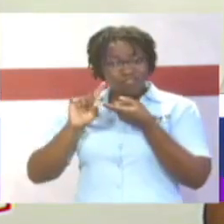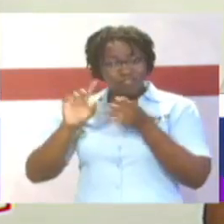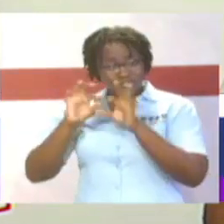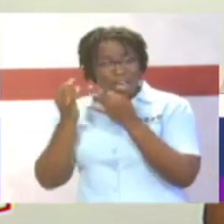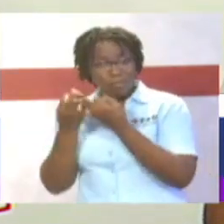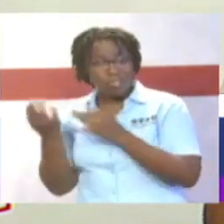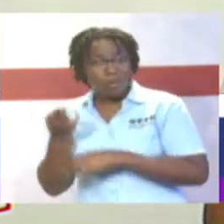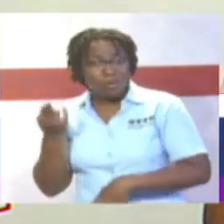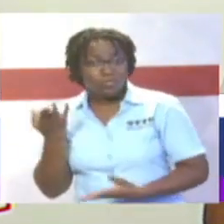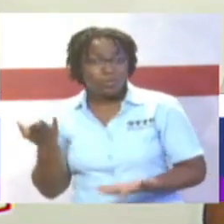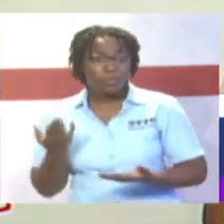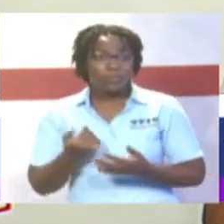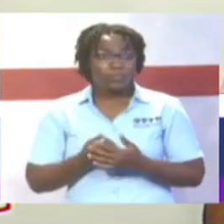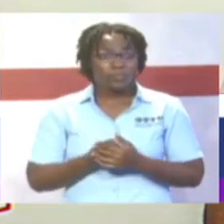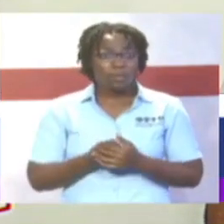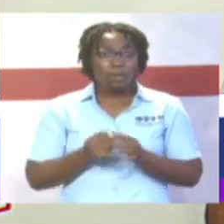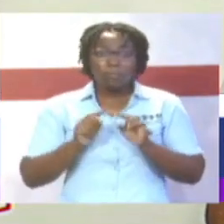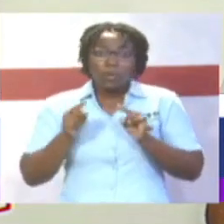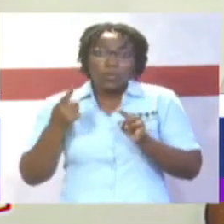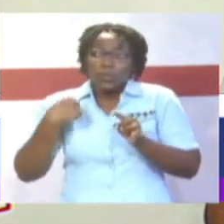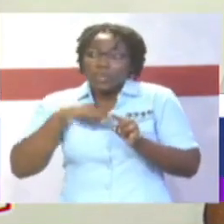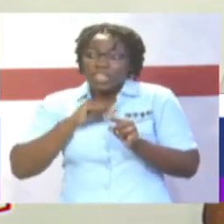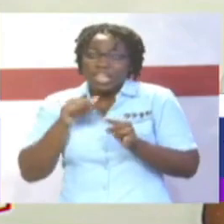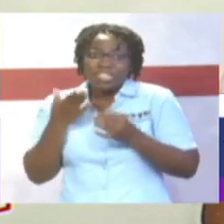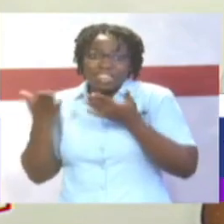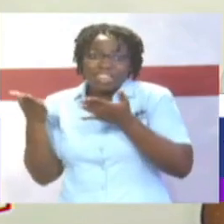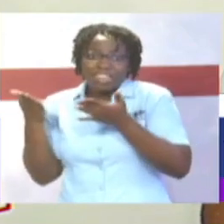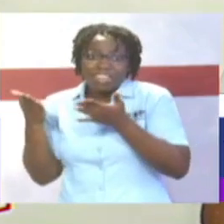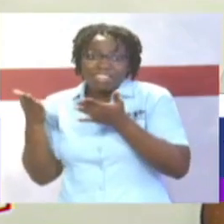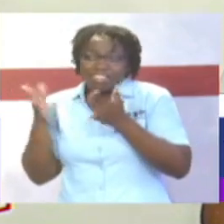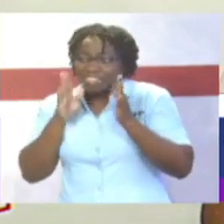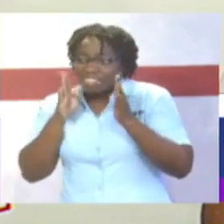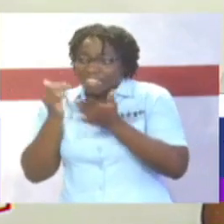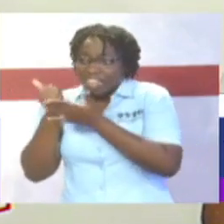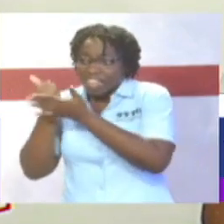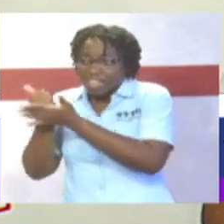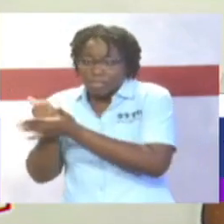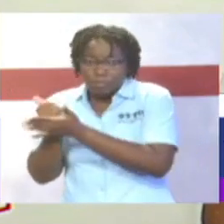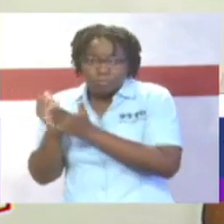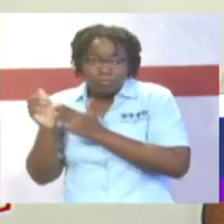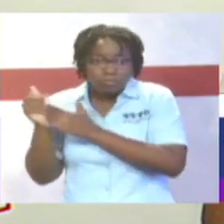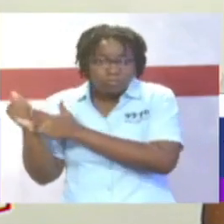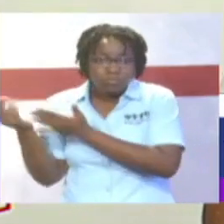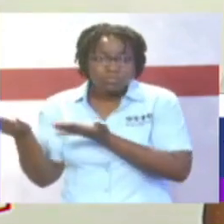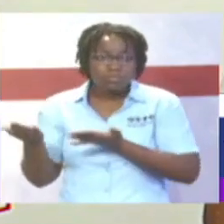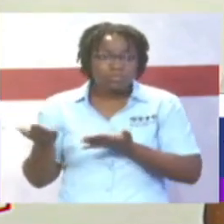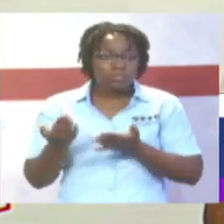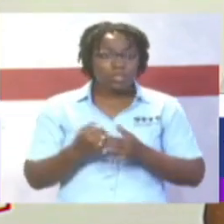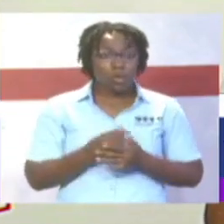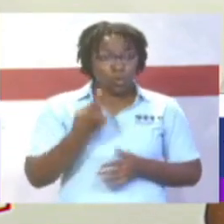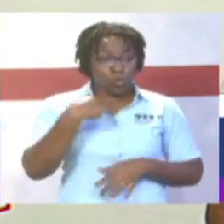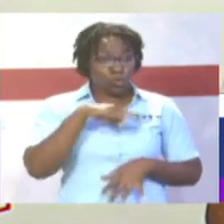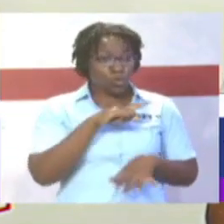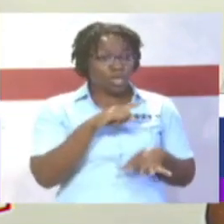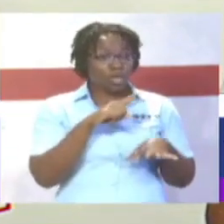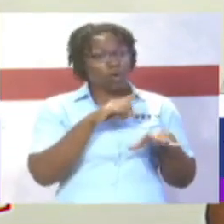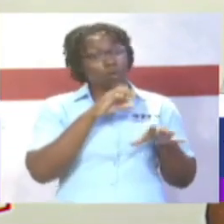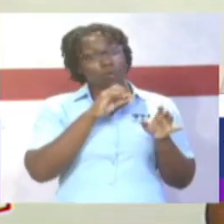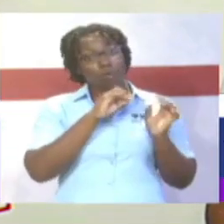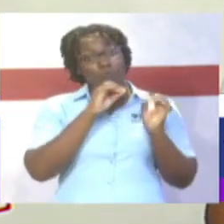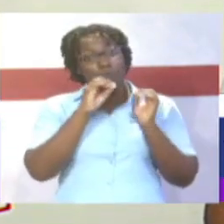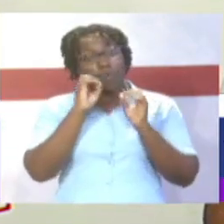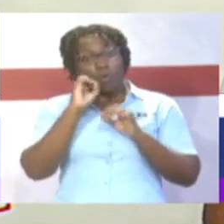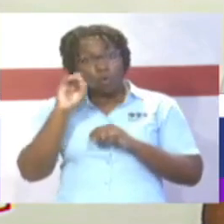online schooling, and we are not there to guide them. On our days off, we sleep and regroup to do it all